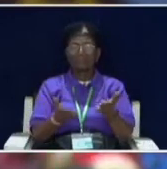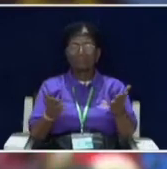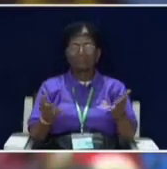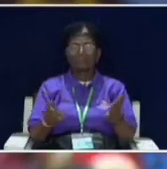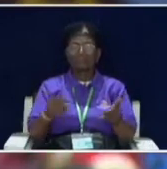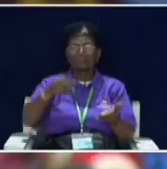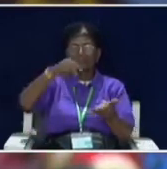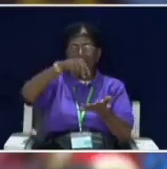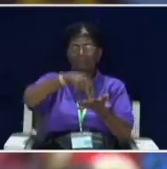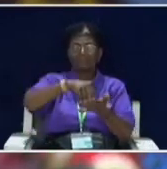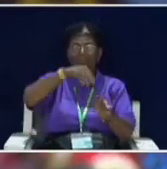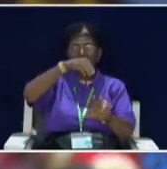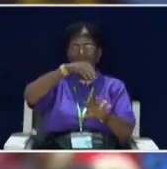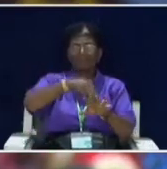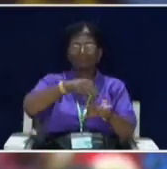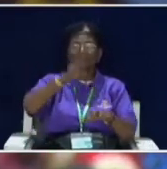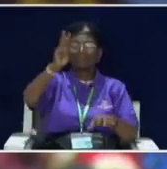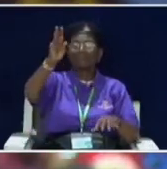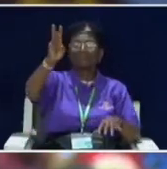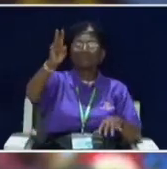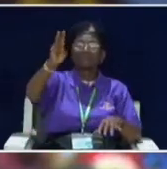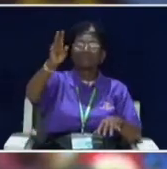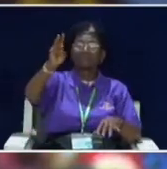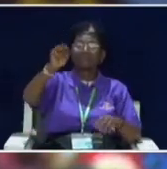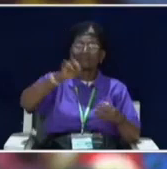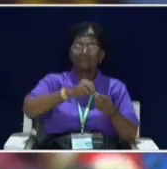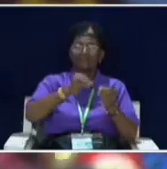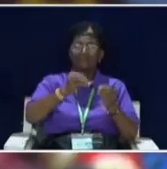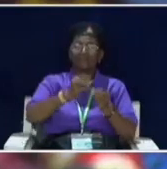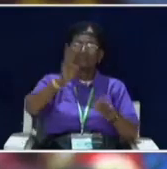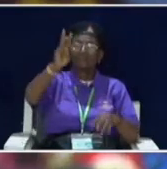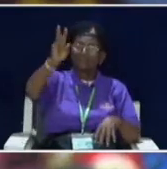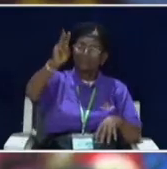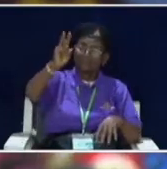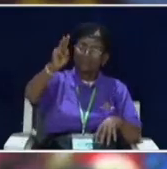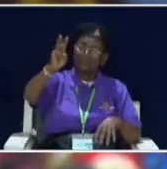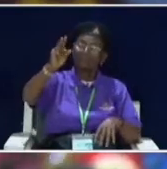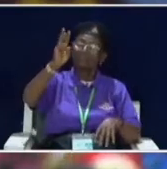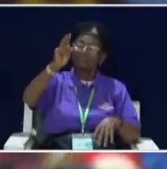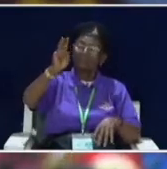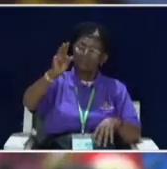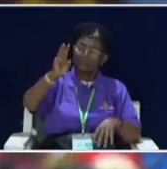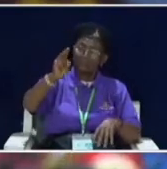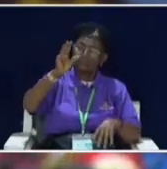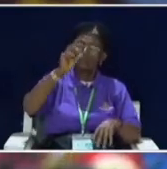Stands at 16. Won je 16.